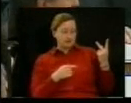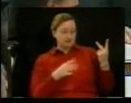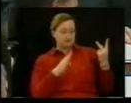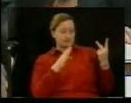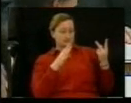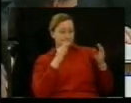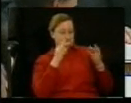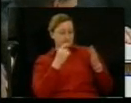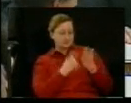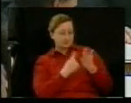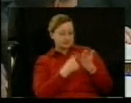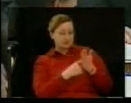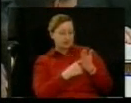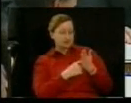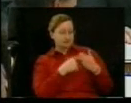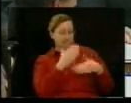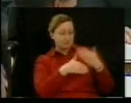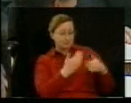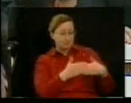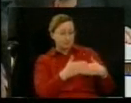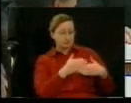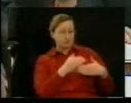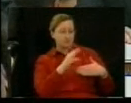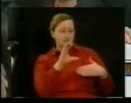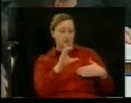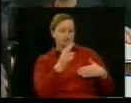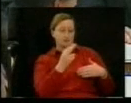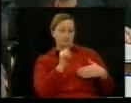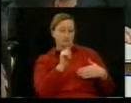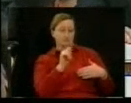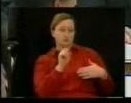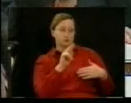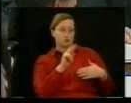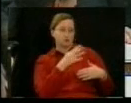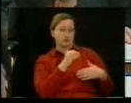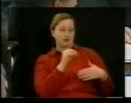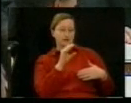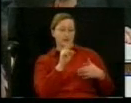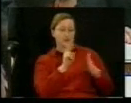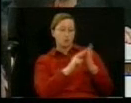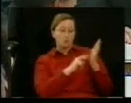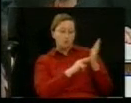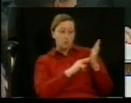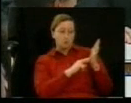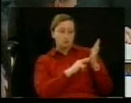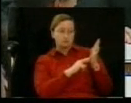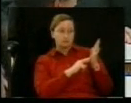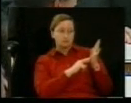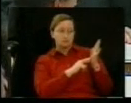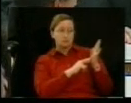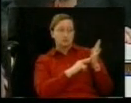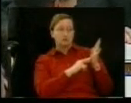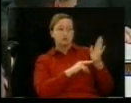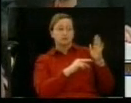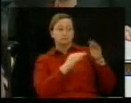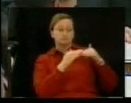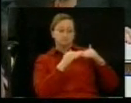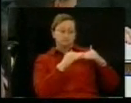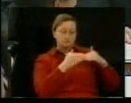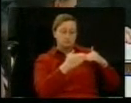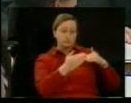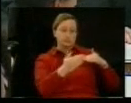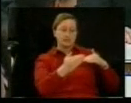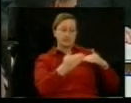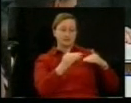Knox County Charter itself and in the commission rules. Basically, we proceed as we have